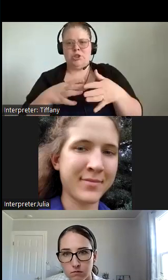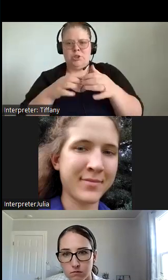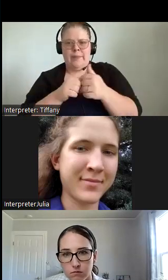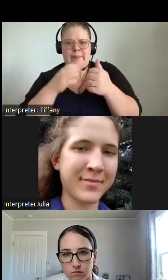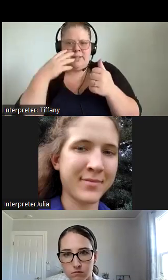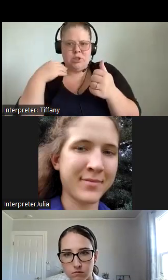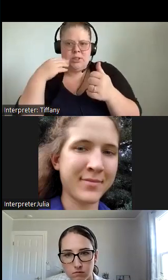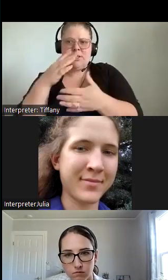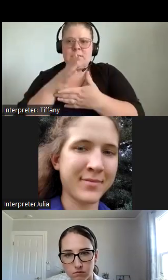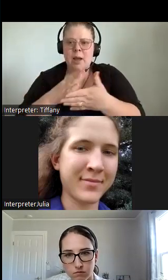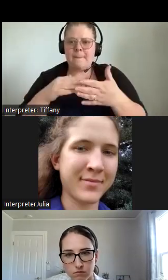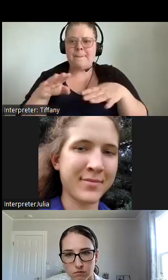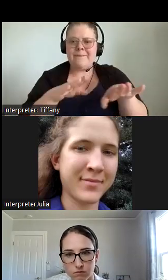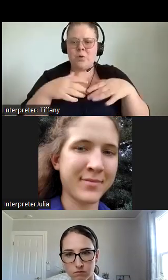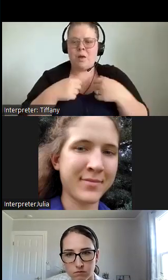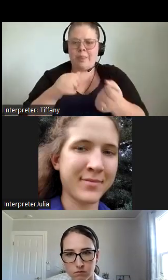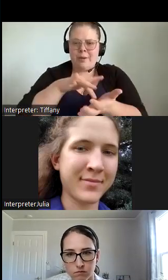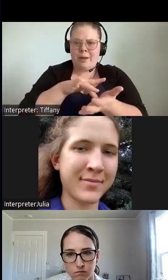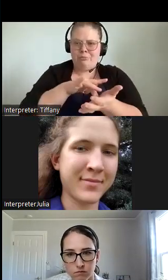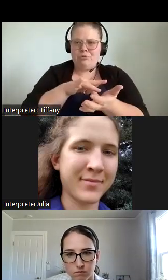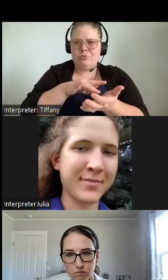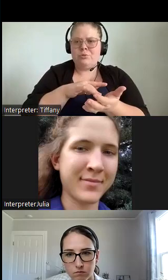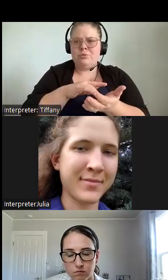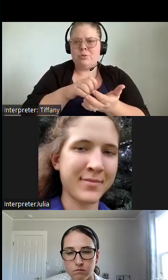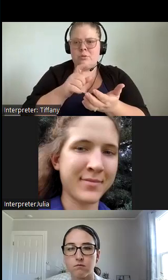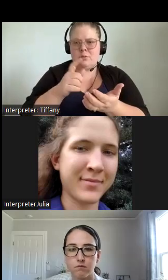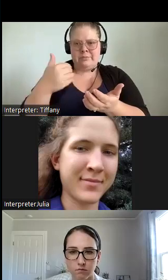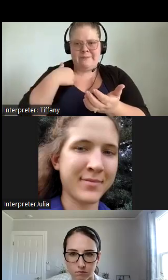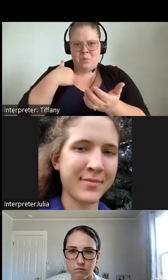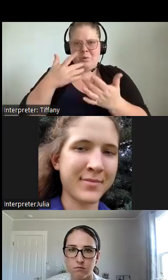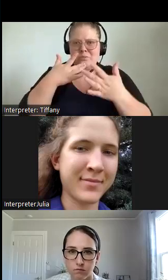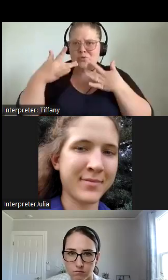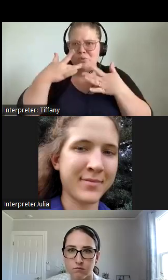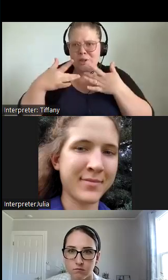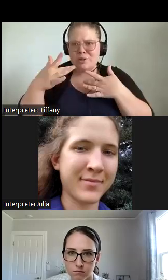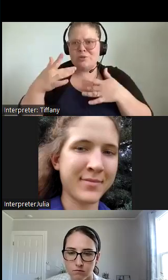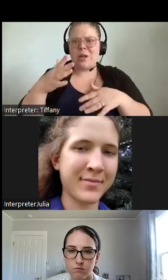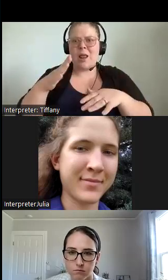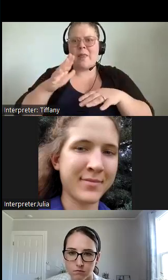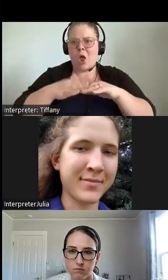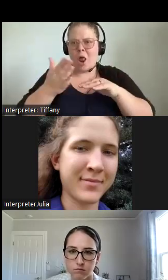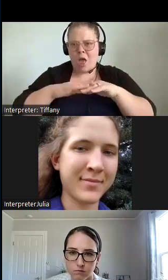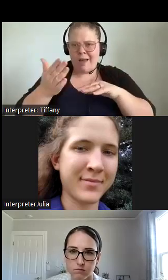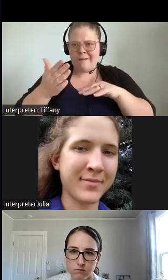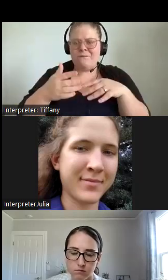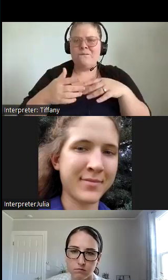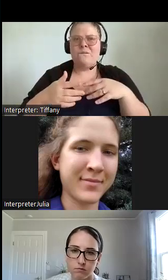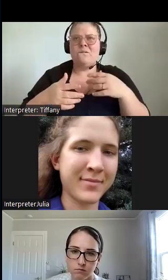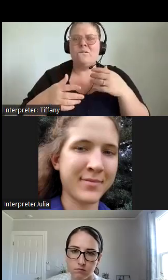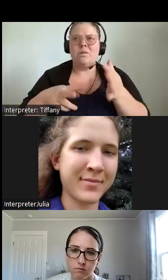certain behavioral health medications there has been a shortage of, and the on again, off again has created